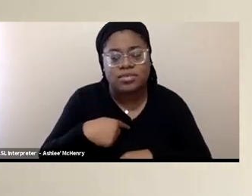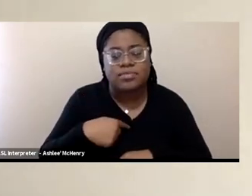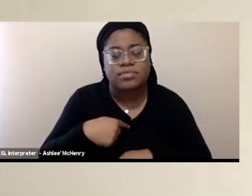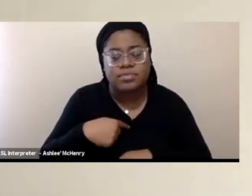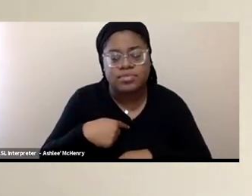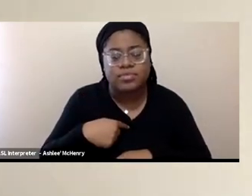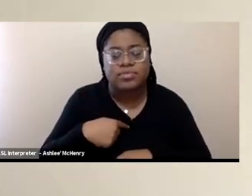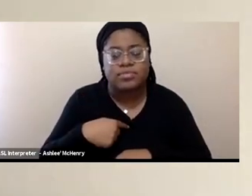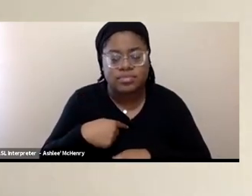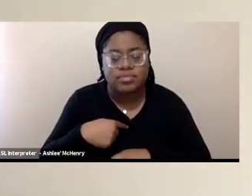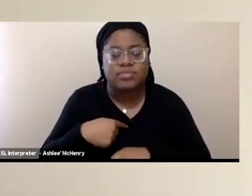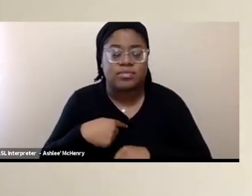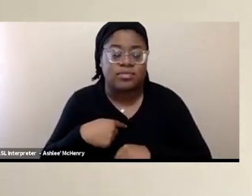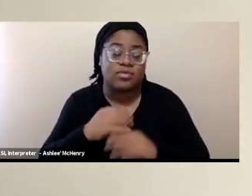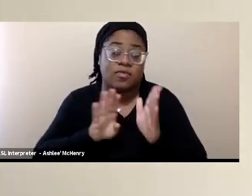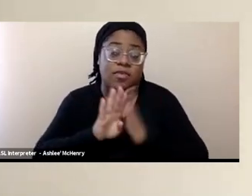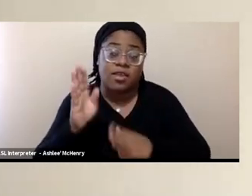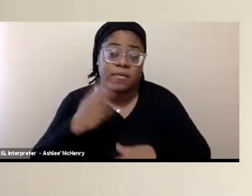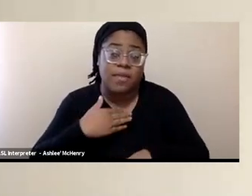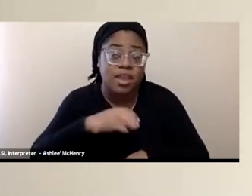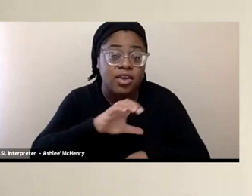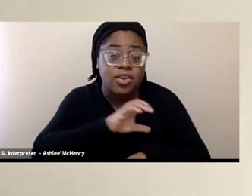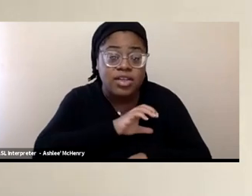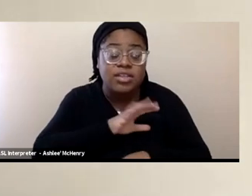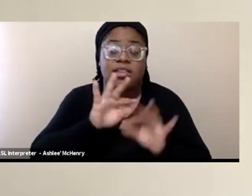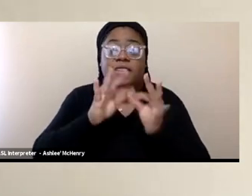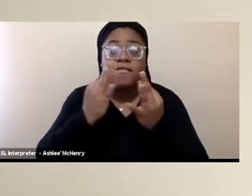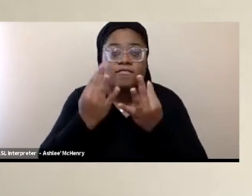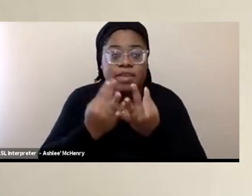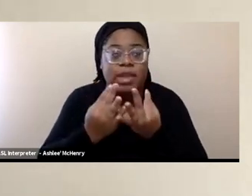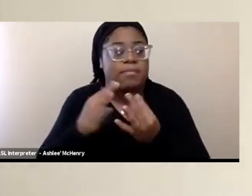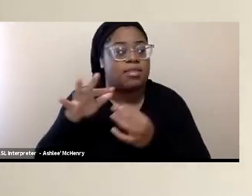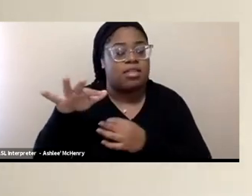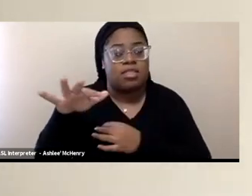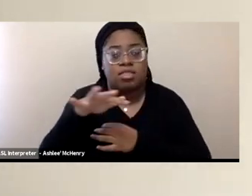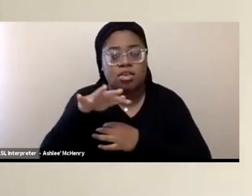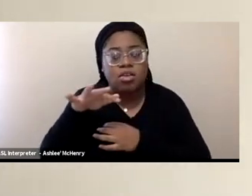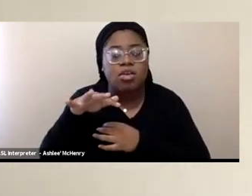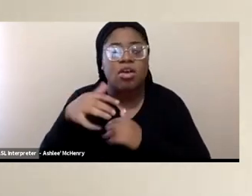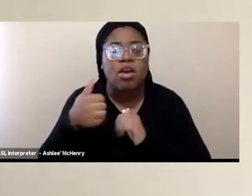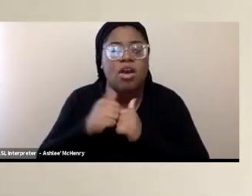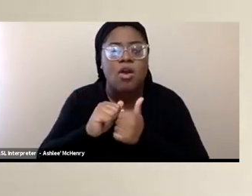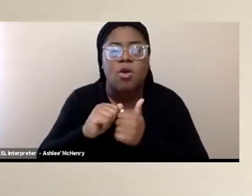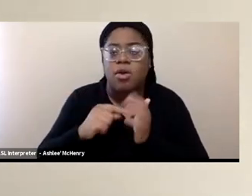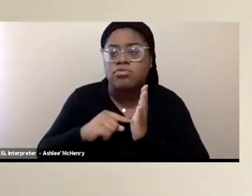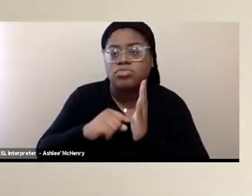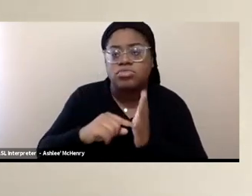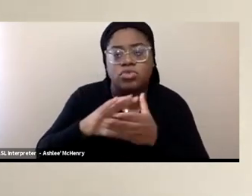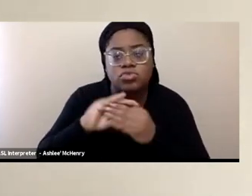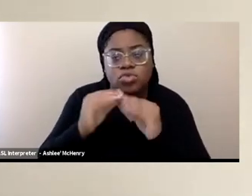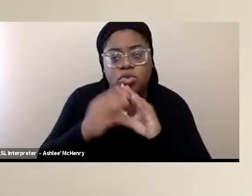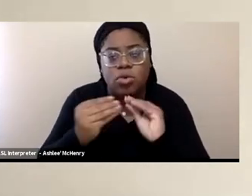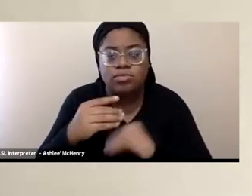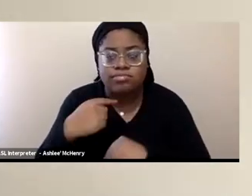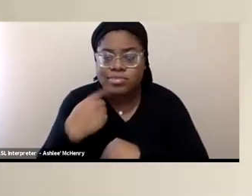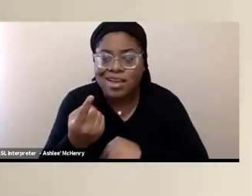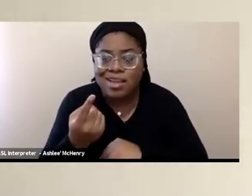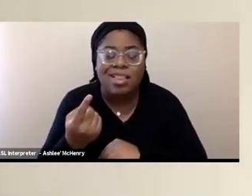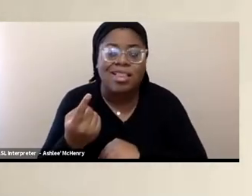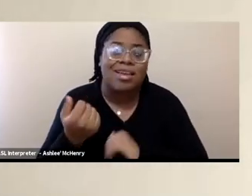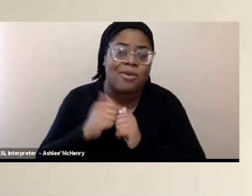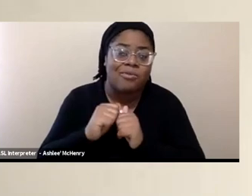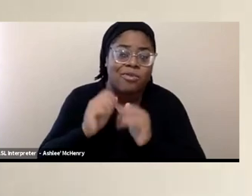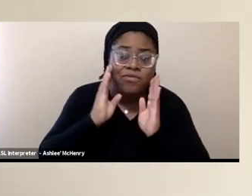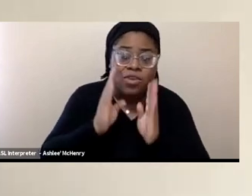through developing my character and the family dynamics and how we tell certain stories and how we sort of focus